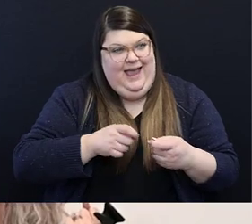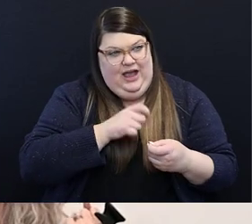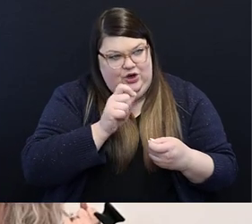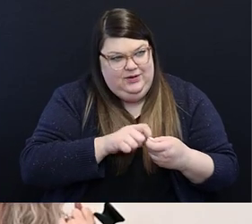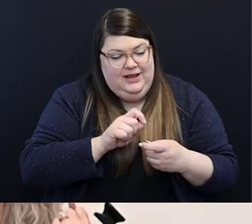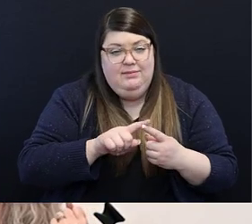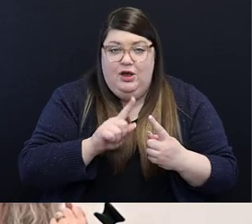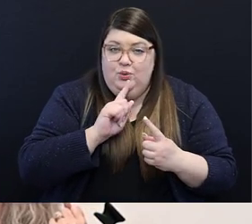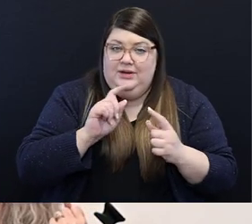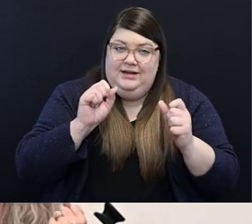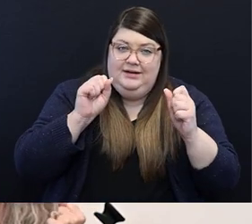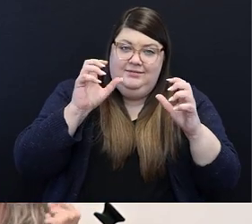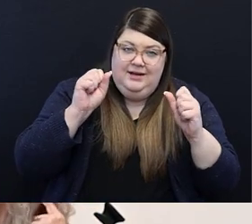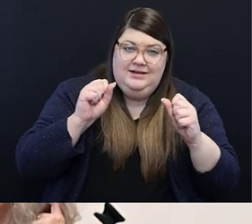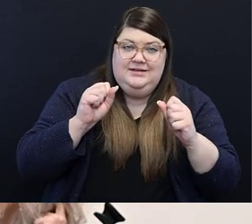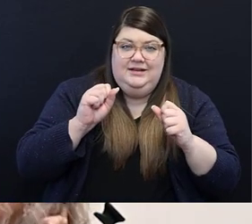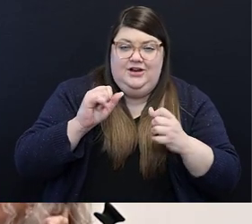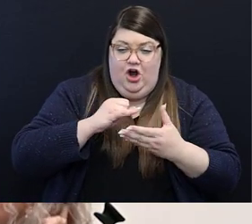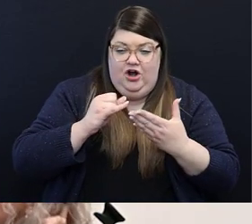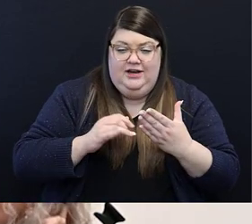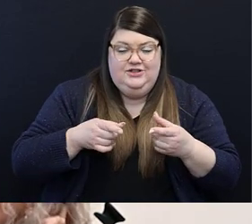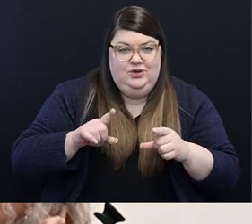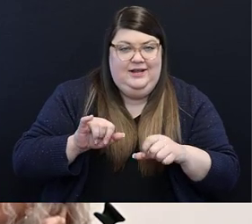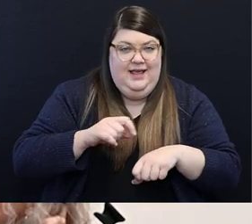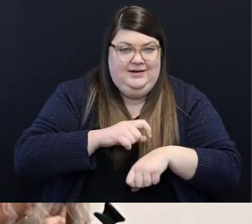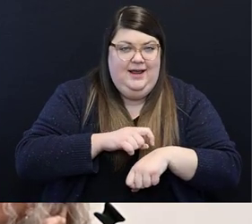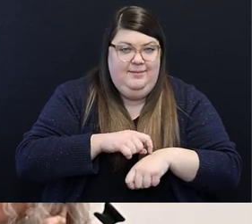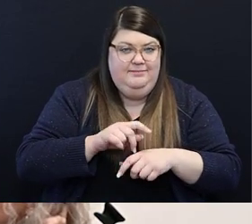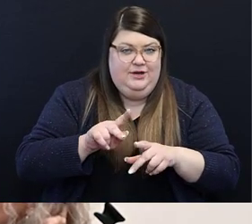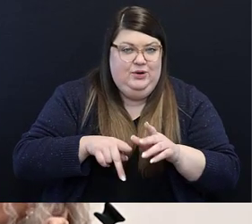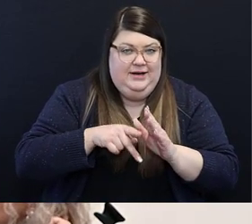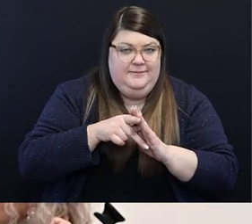incredible artists in that time period.